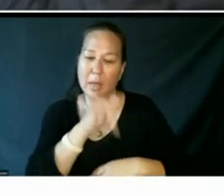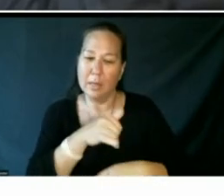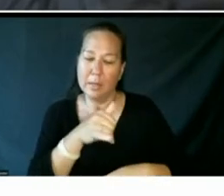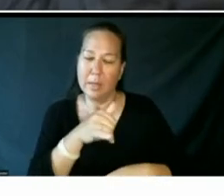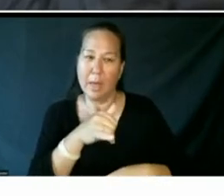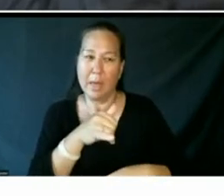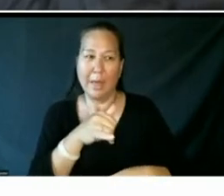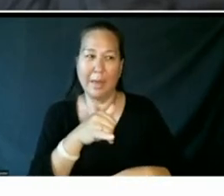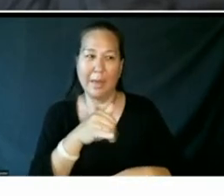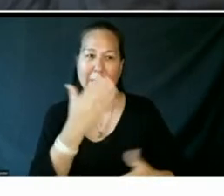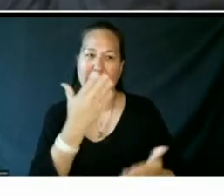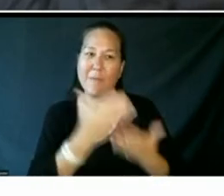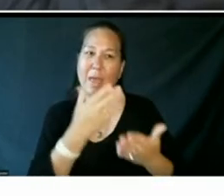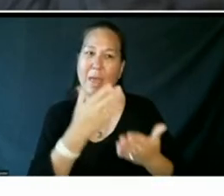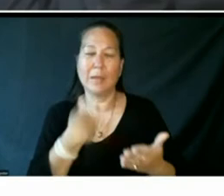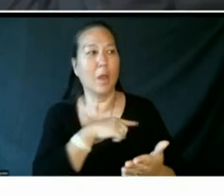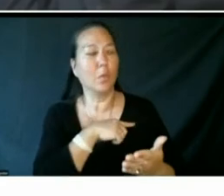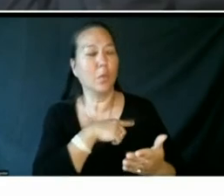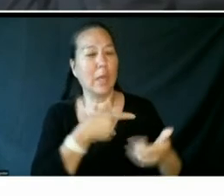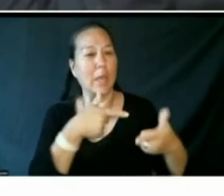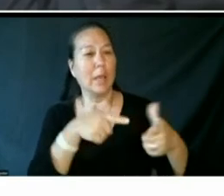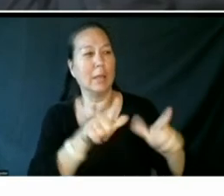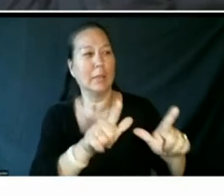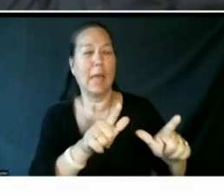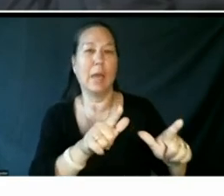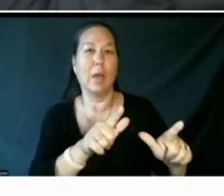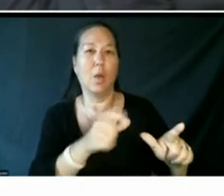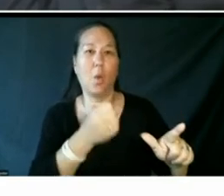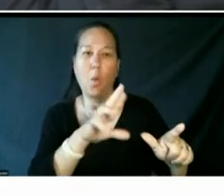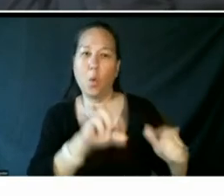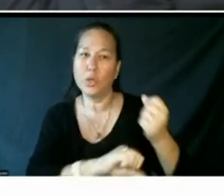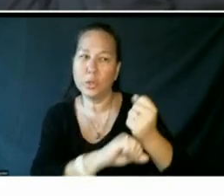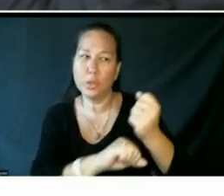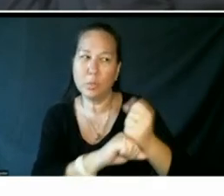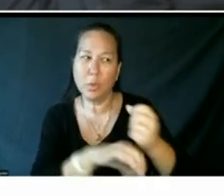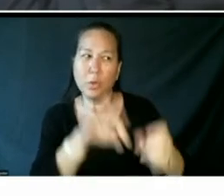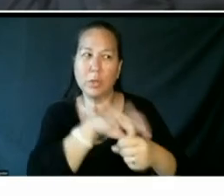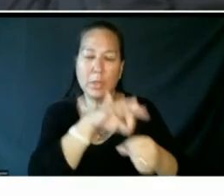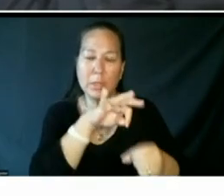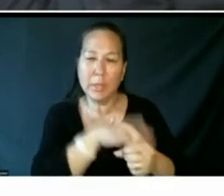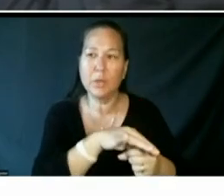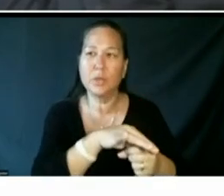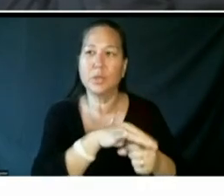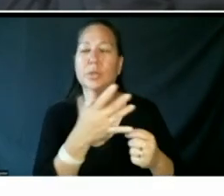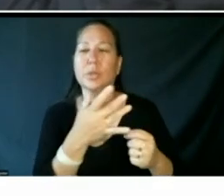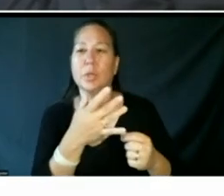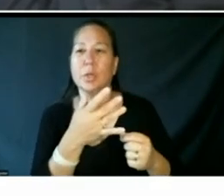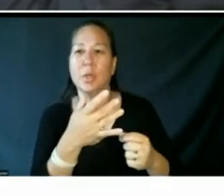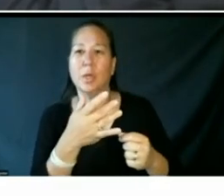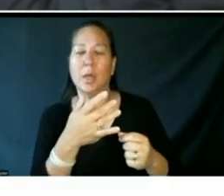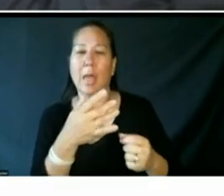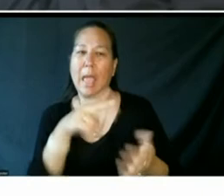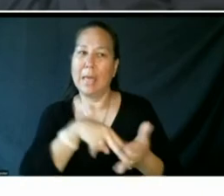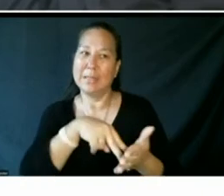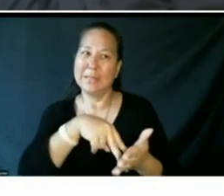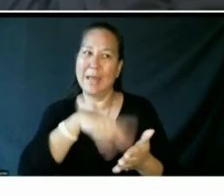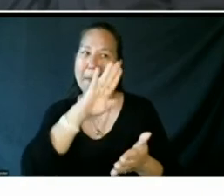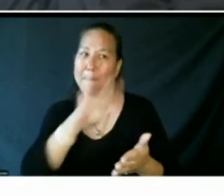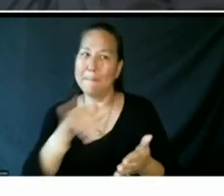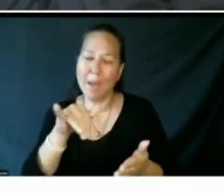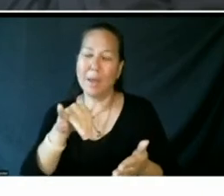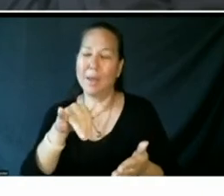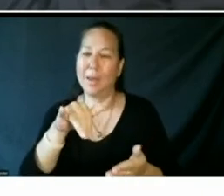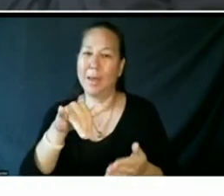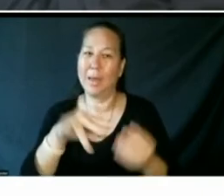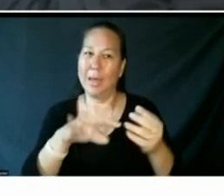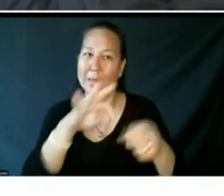allow an election, support an election, and stand behind the election, even in the past when there have been serious questions